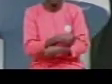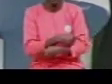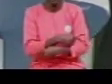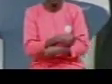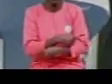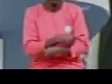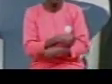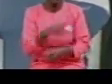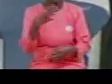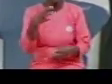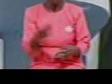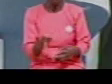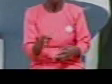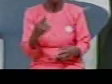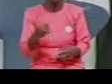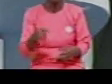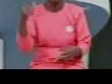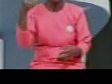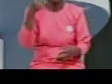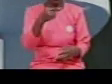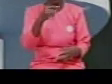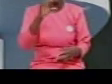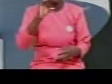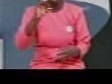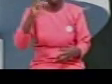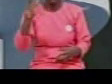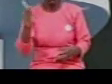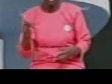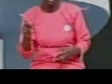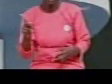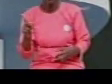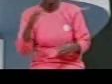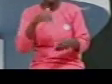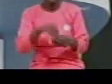of GCK Ogomosho.